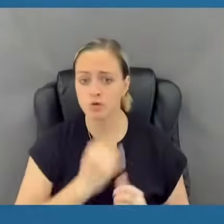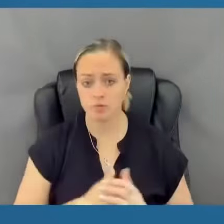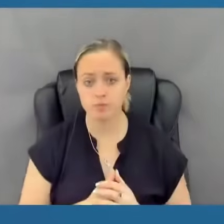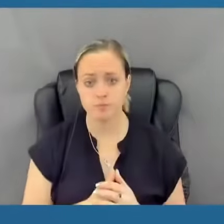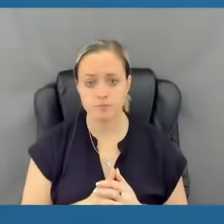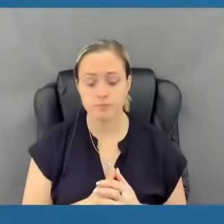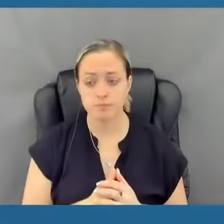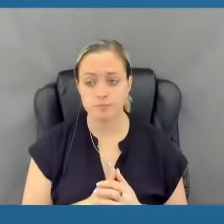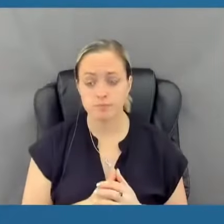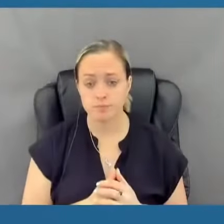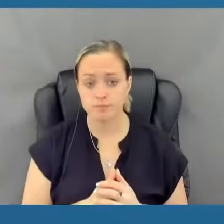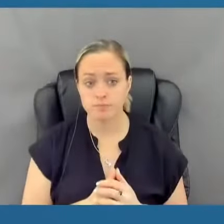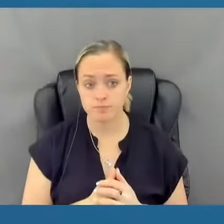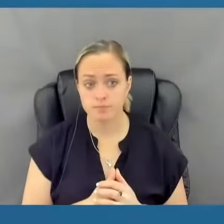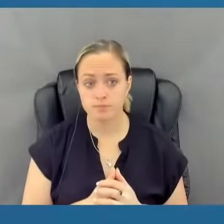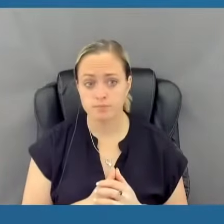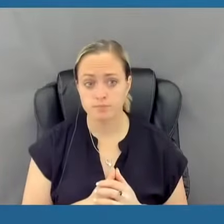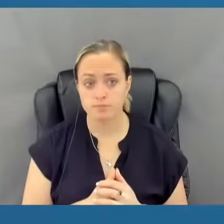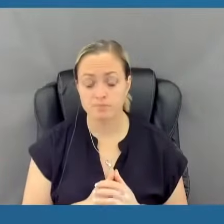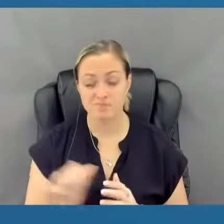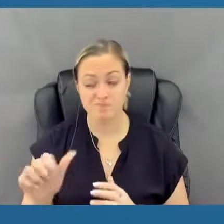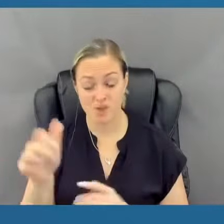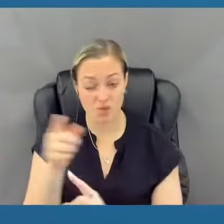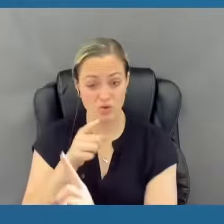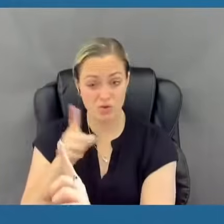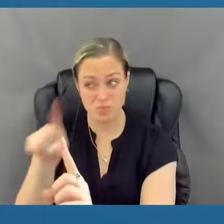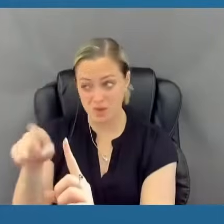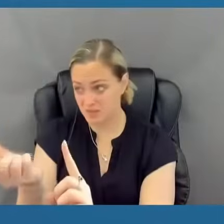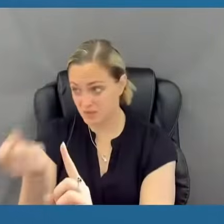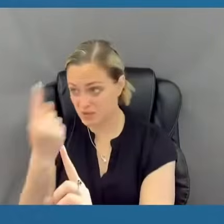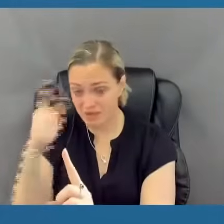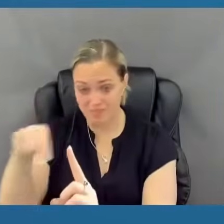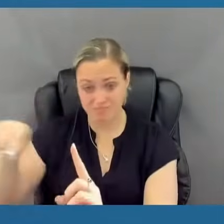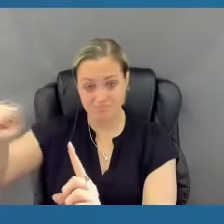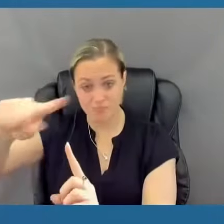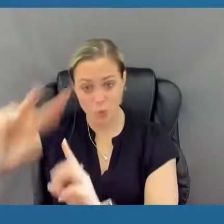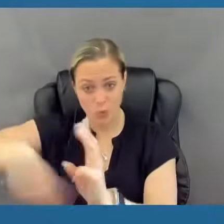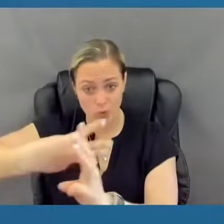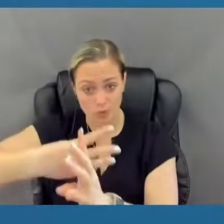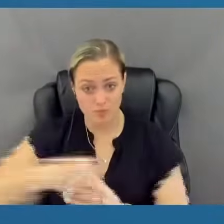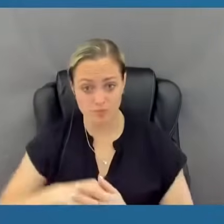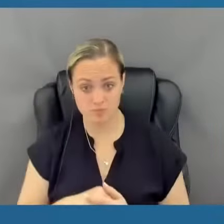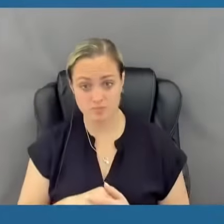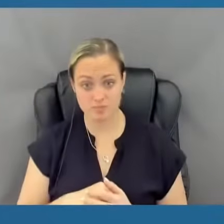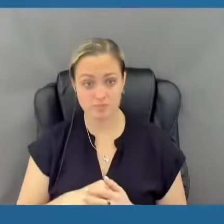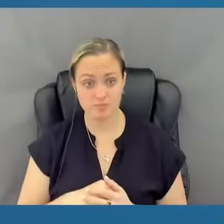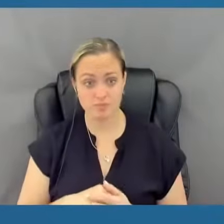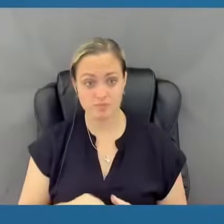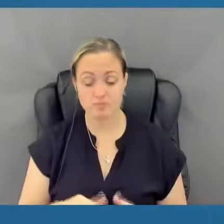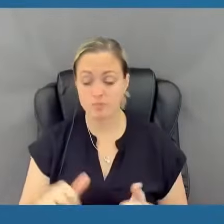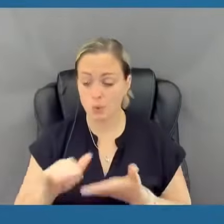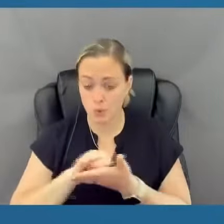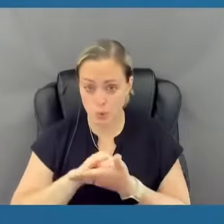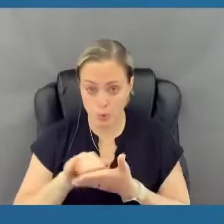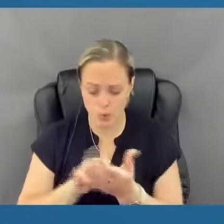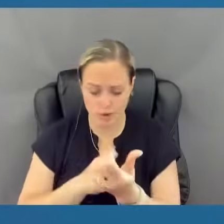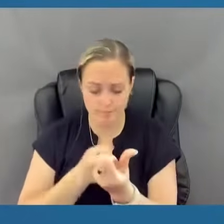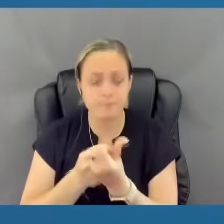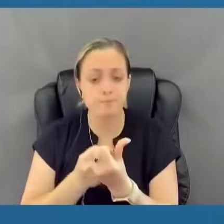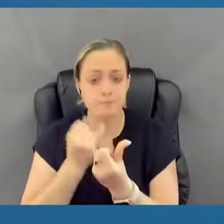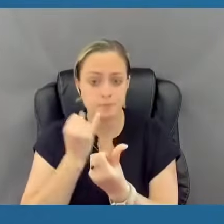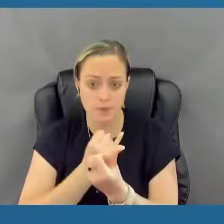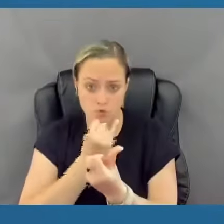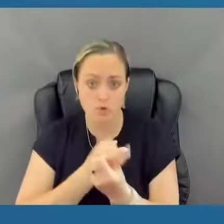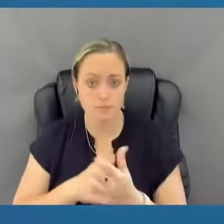And the other message that should go out all across the world is New York stands with